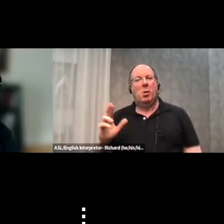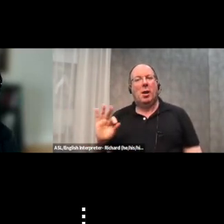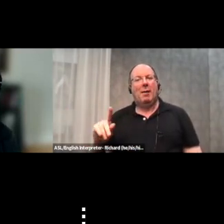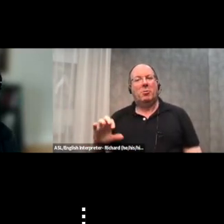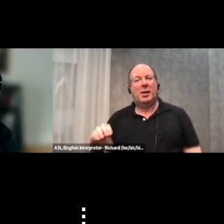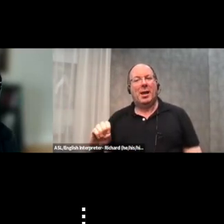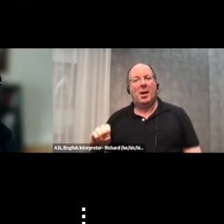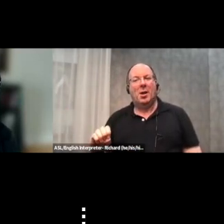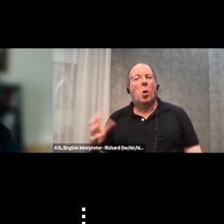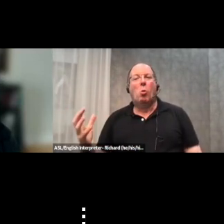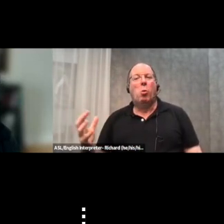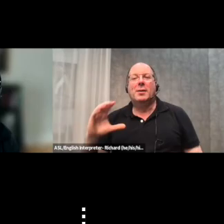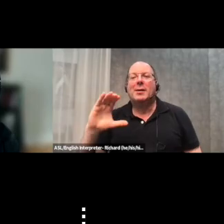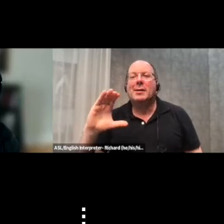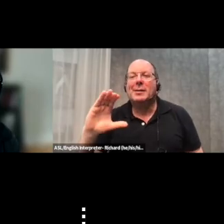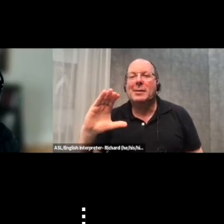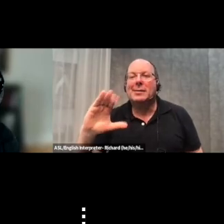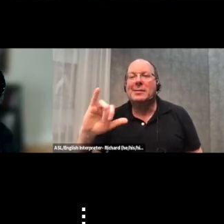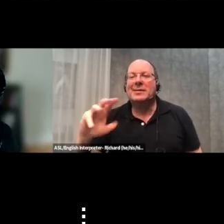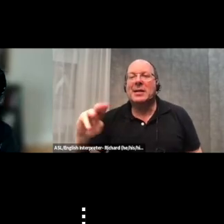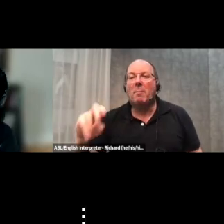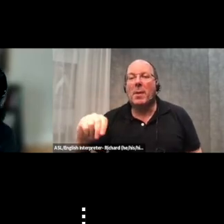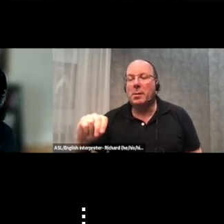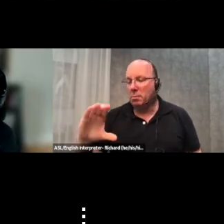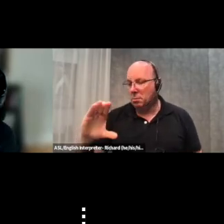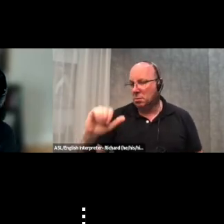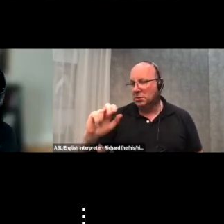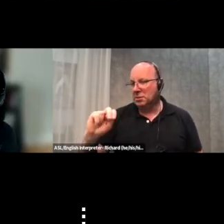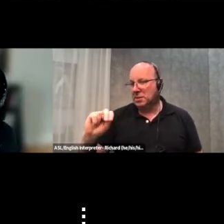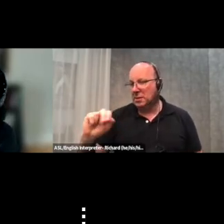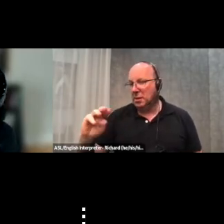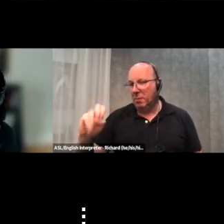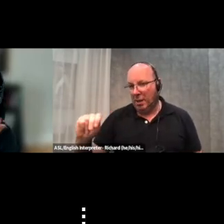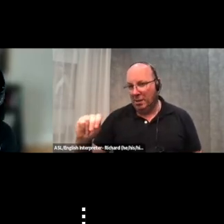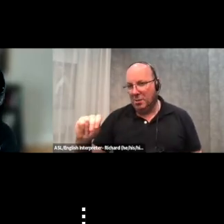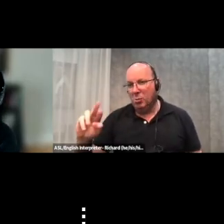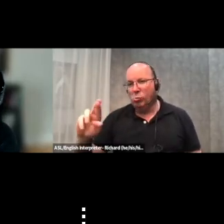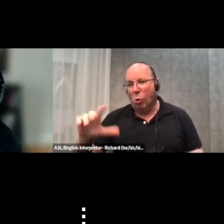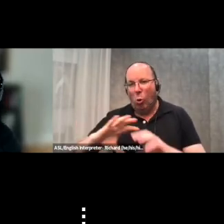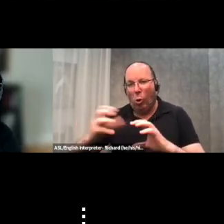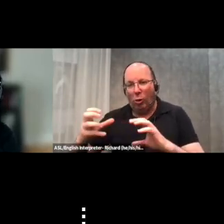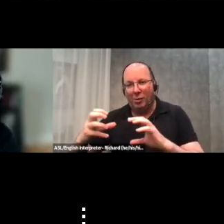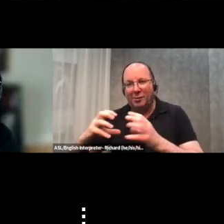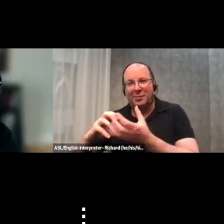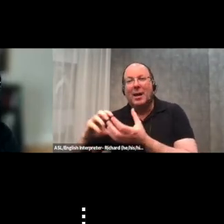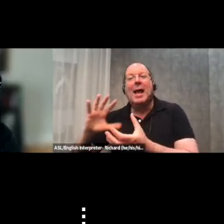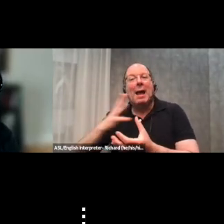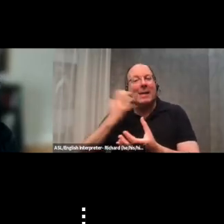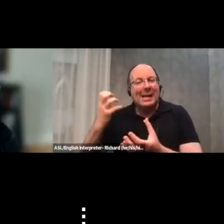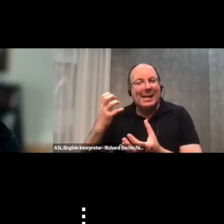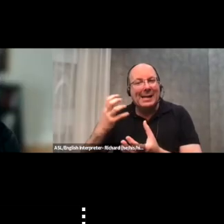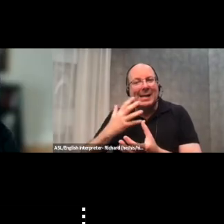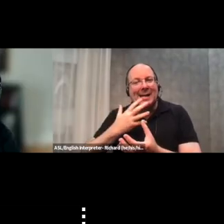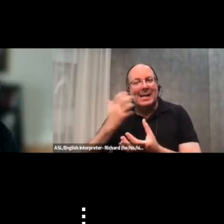is a cinnamon roll. So he always makes sure that he brings a cinnamon roll to their house when they're going to engage in kink activities, and she gets her